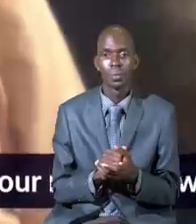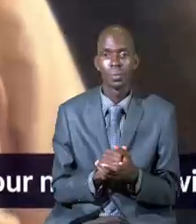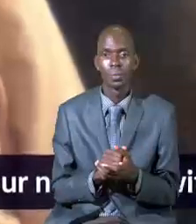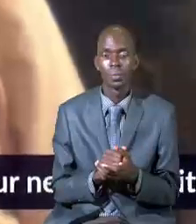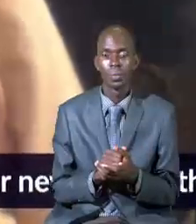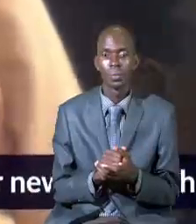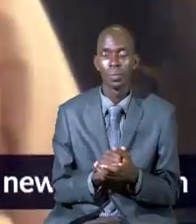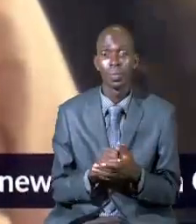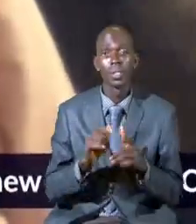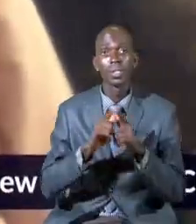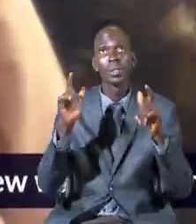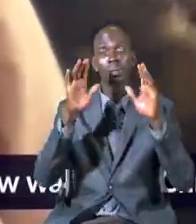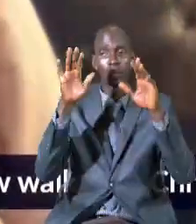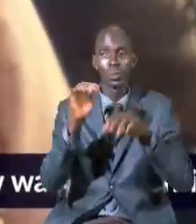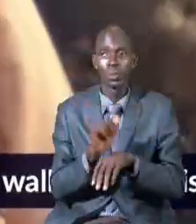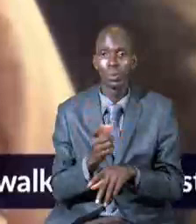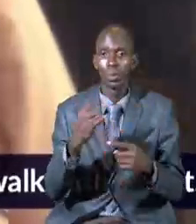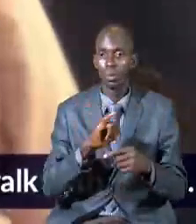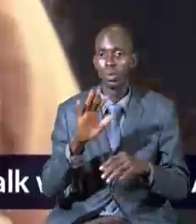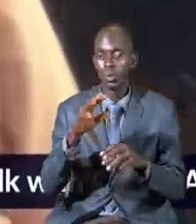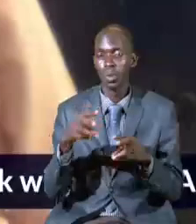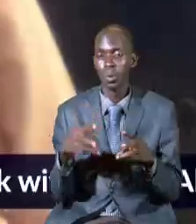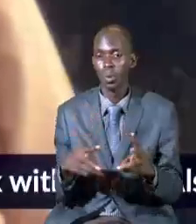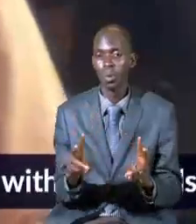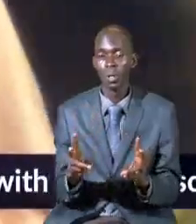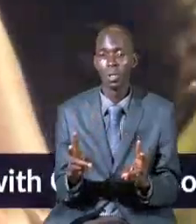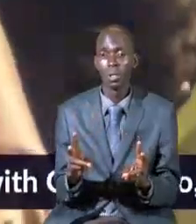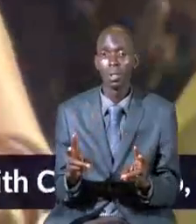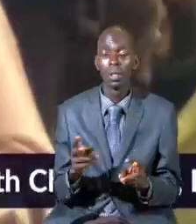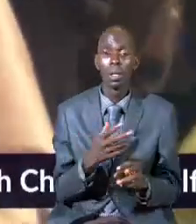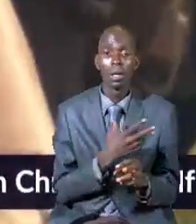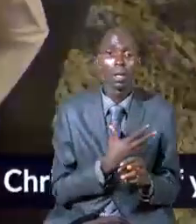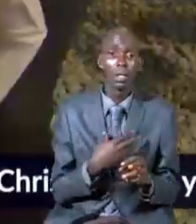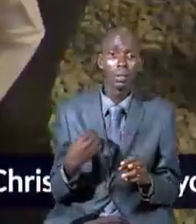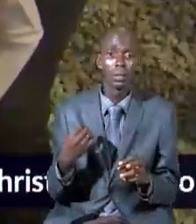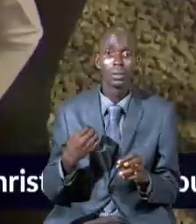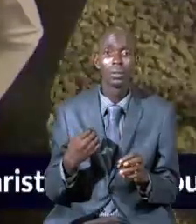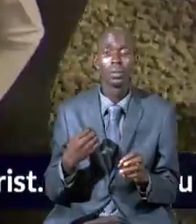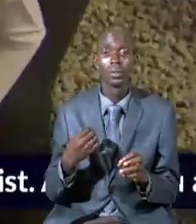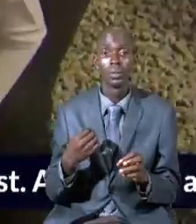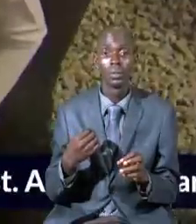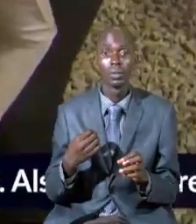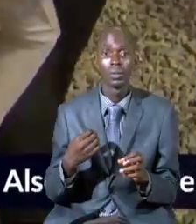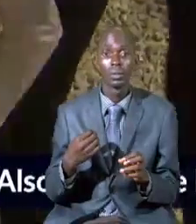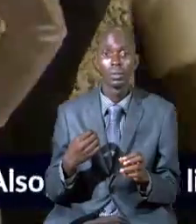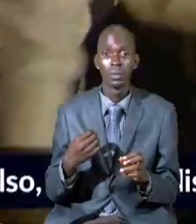on your way. And I can see wise people, expectant,